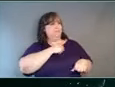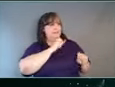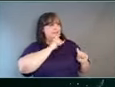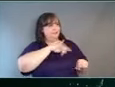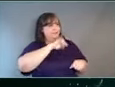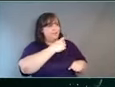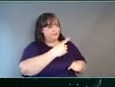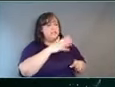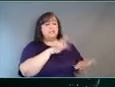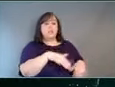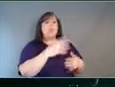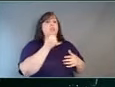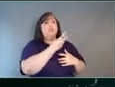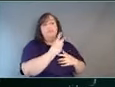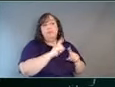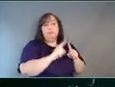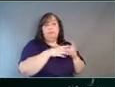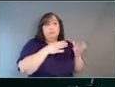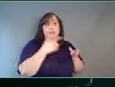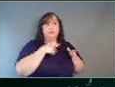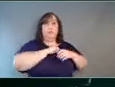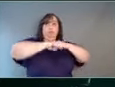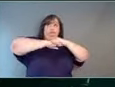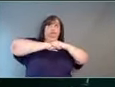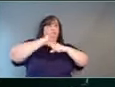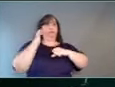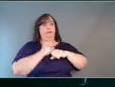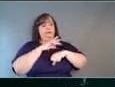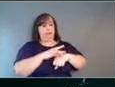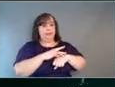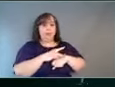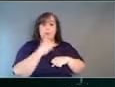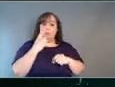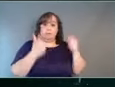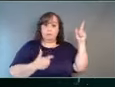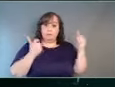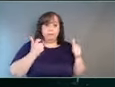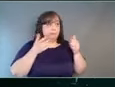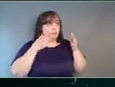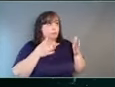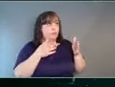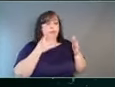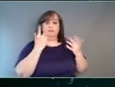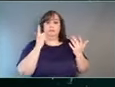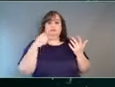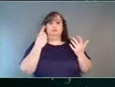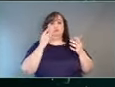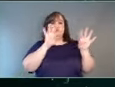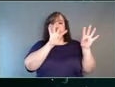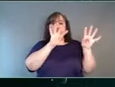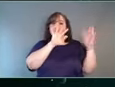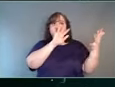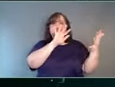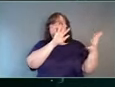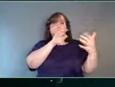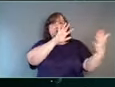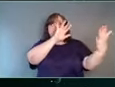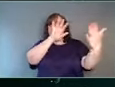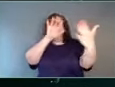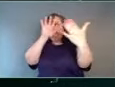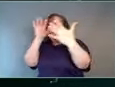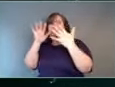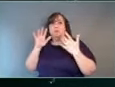are guarding our planet. One of the biggest ways is just keeping our eyes out on the sky and searching